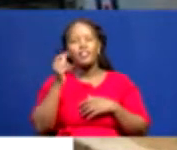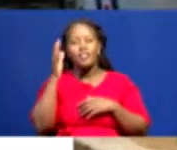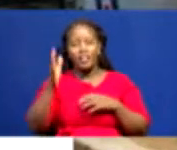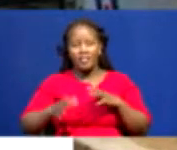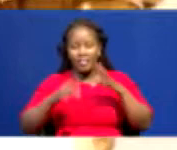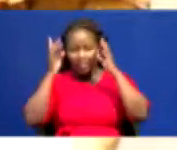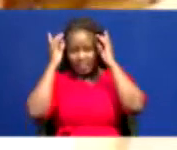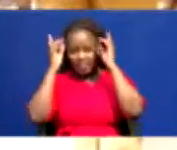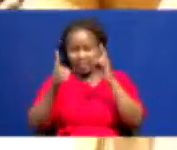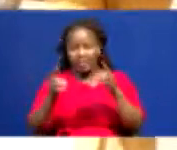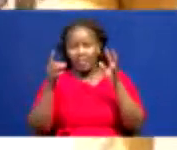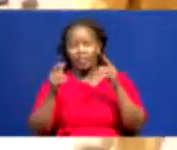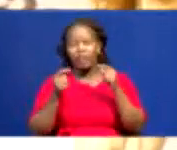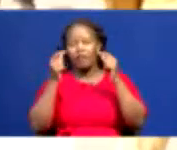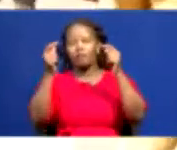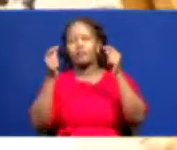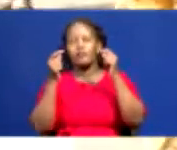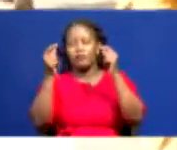into the streets.